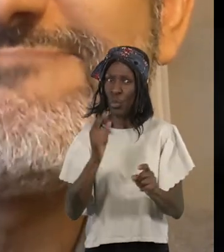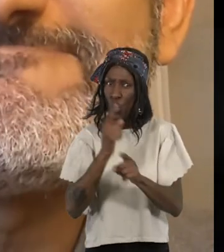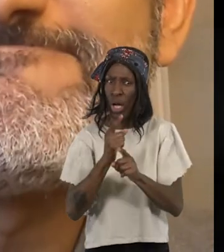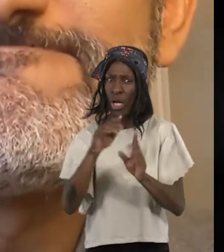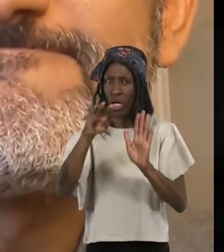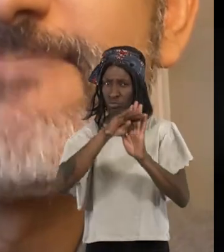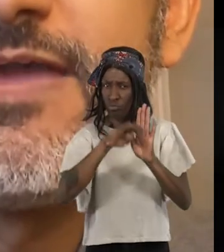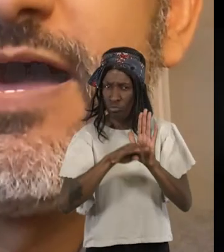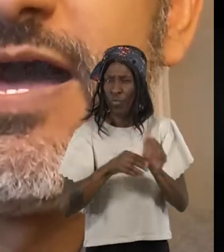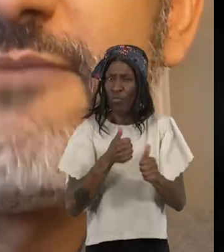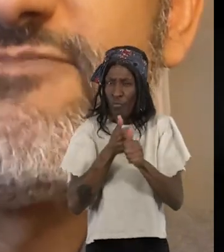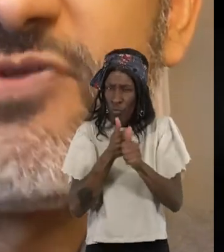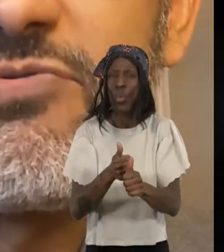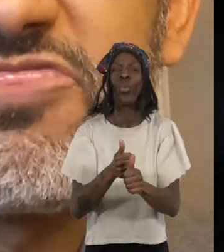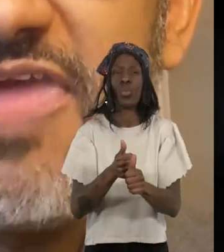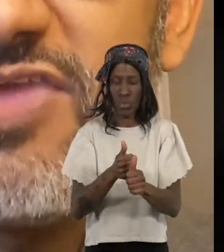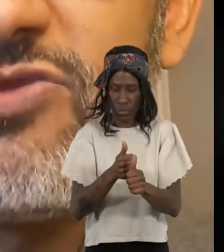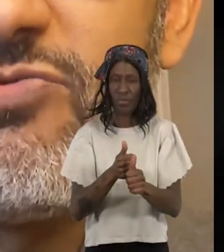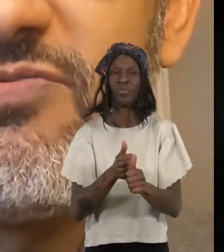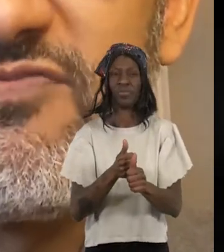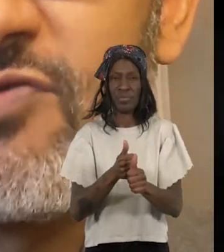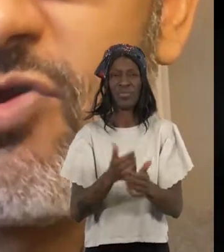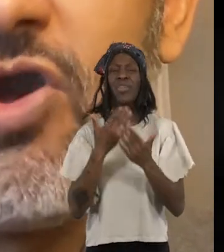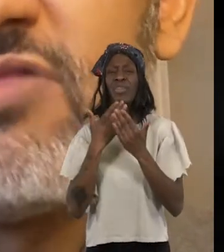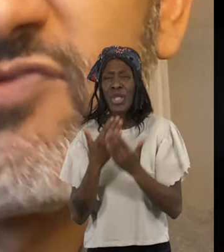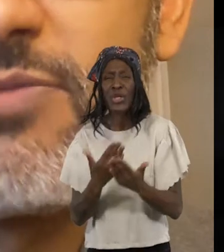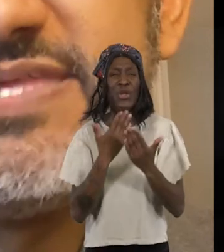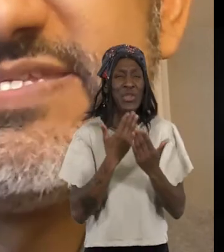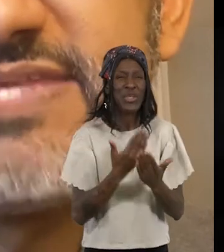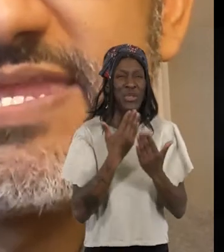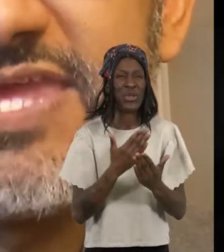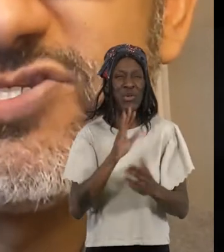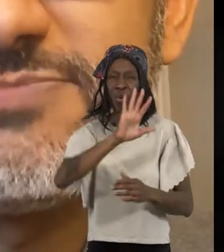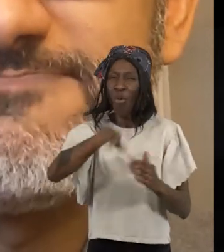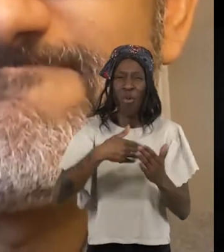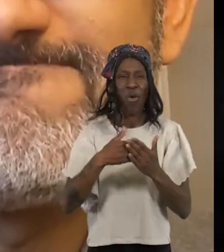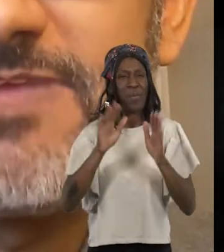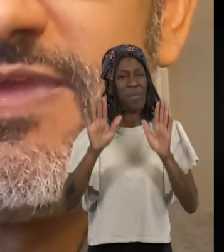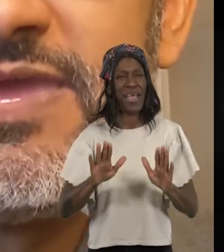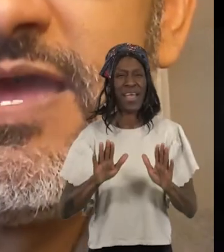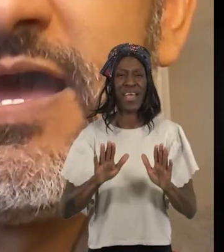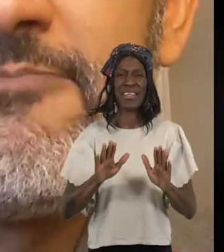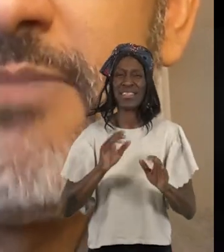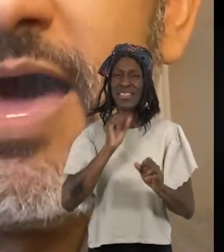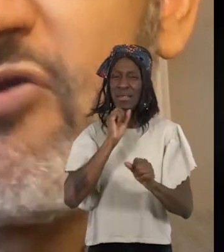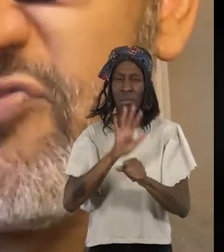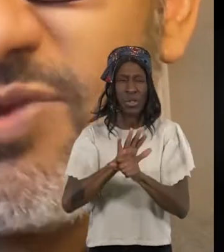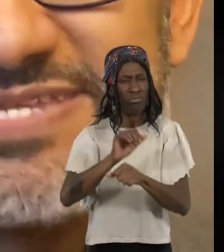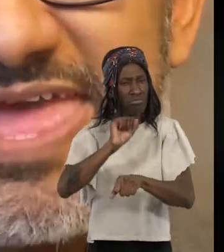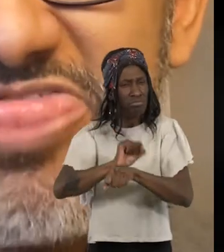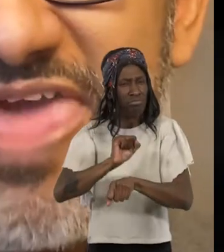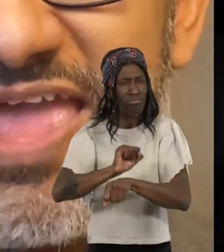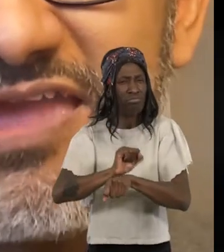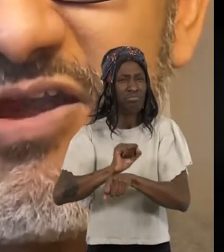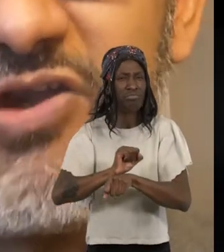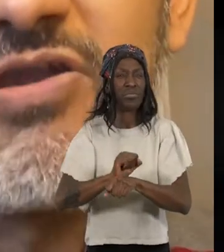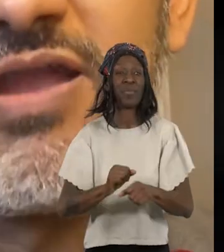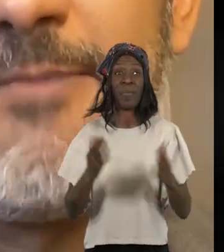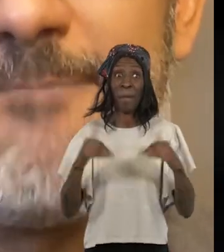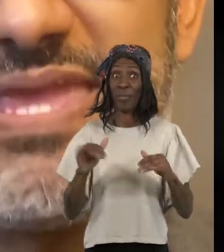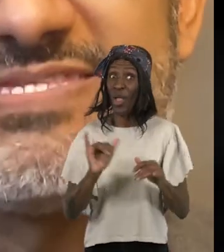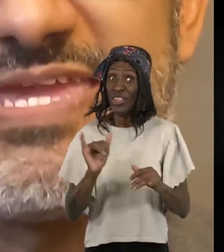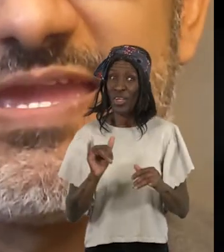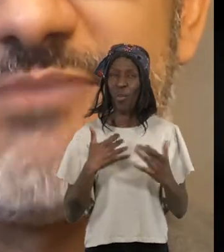place. So thank you for all of your amazing dedication. I also want to thank